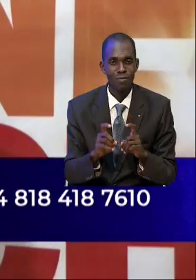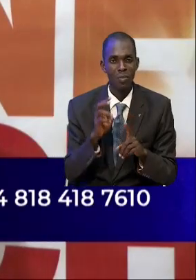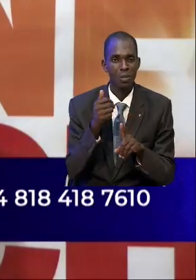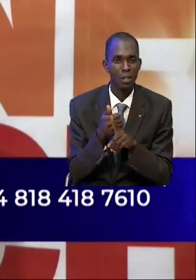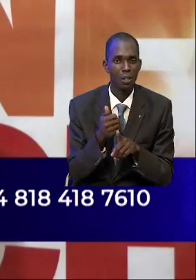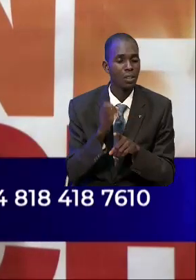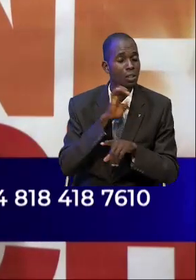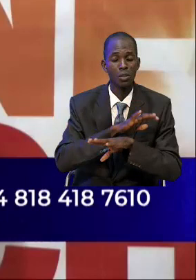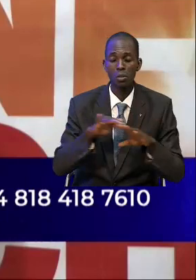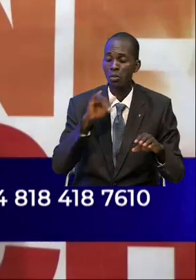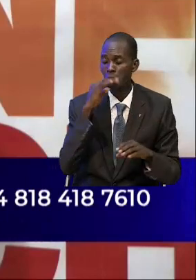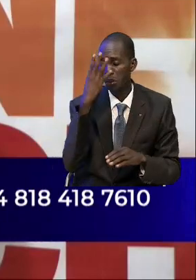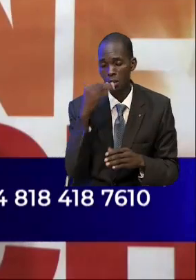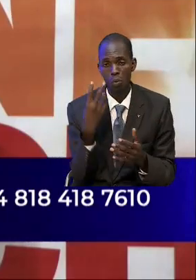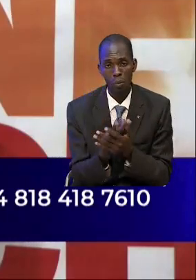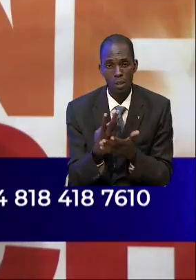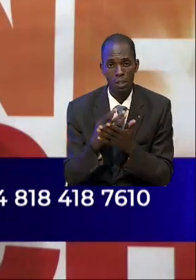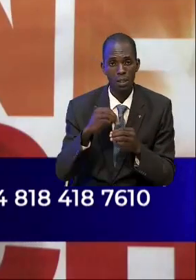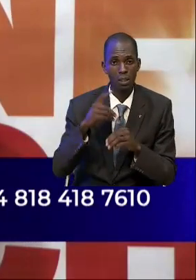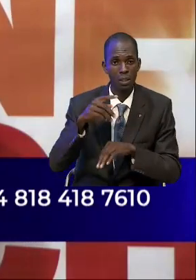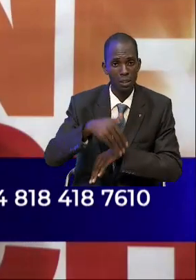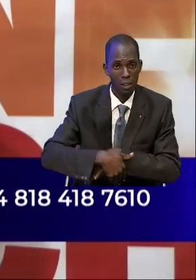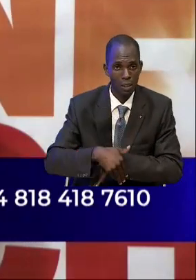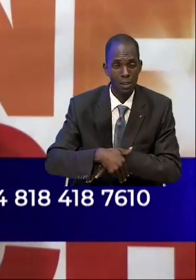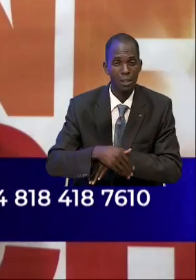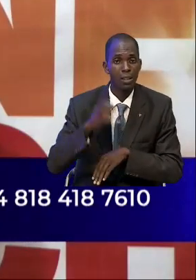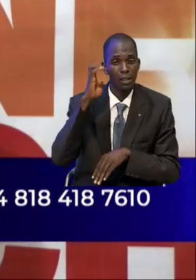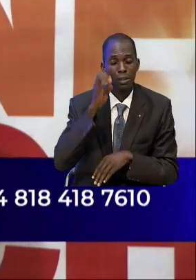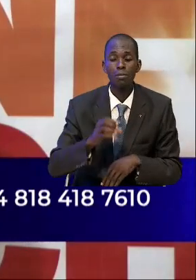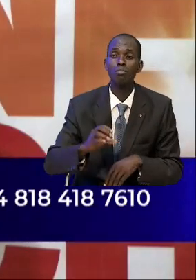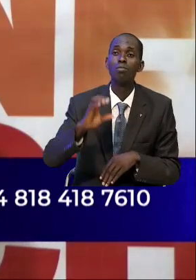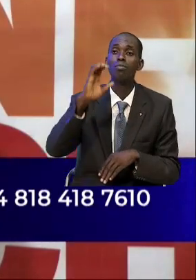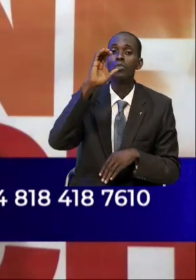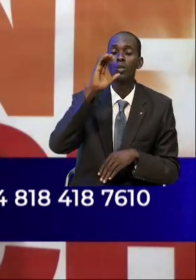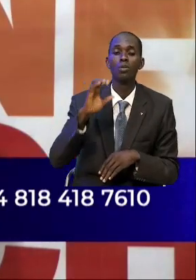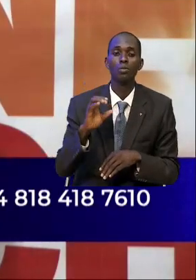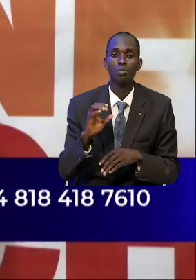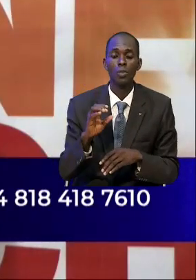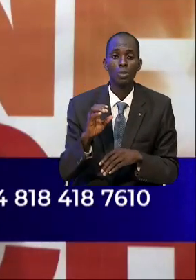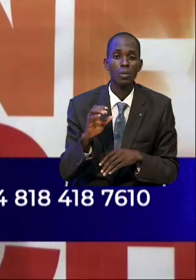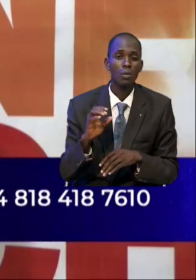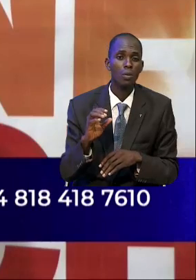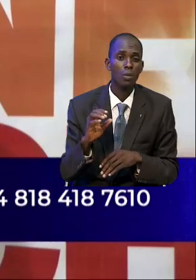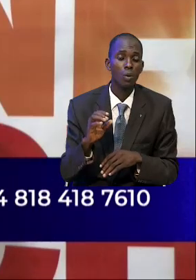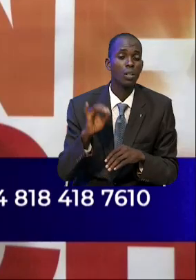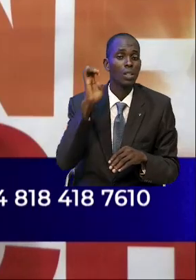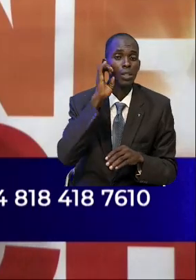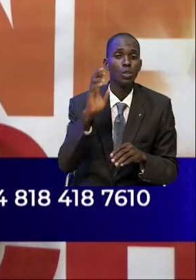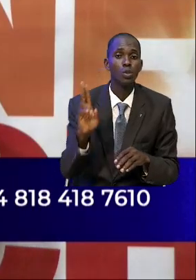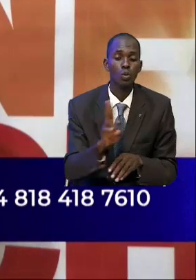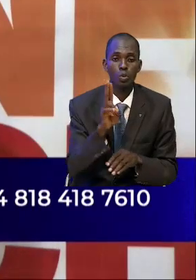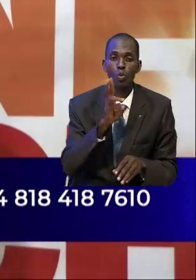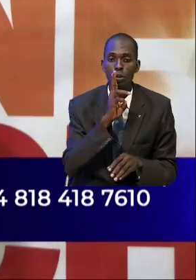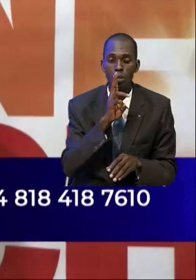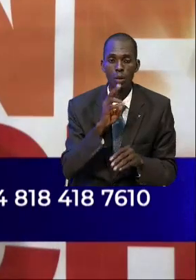don't eat other things people eat. I don't sleep very well. In the night, I bring buckets of water